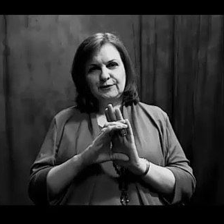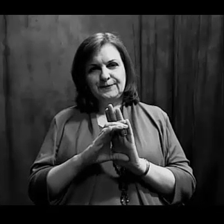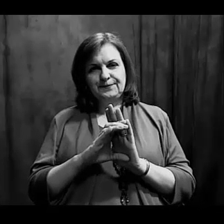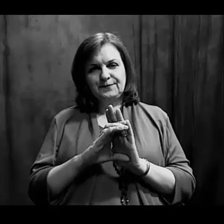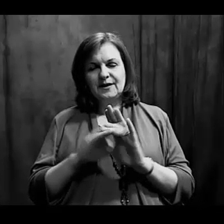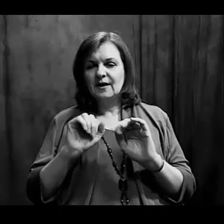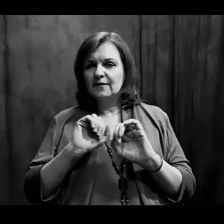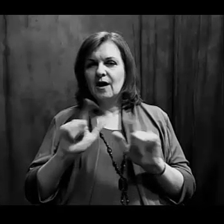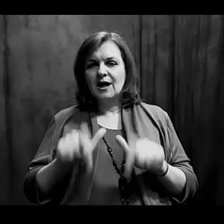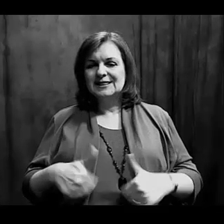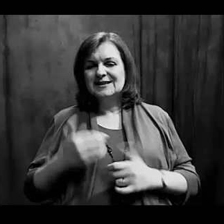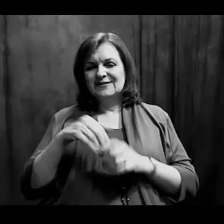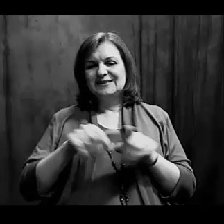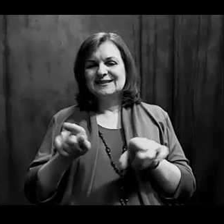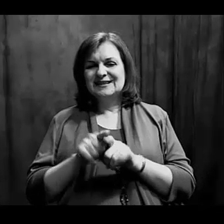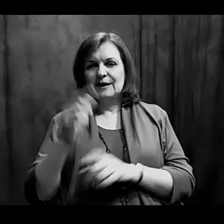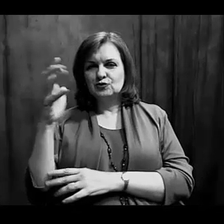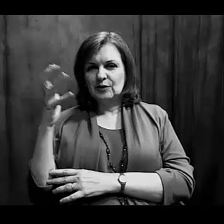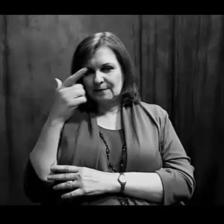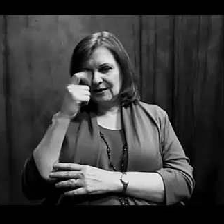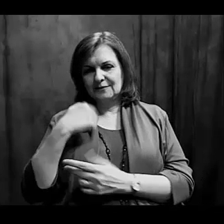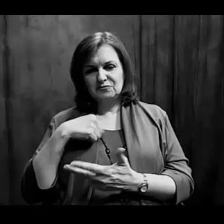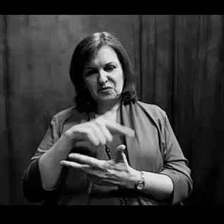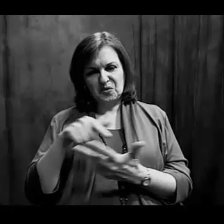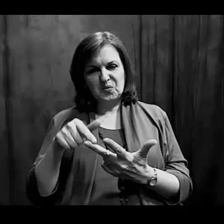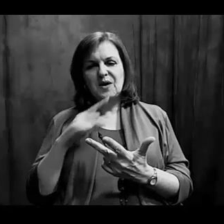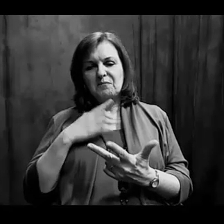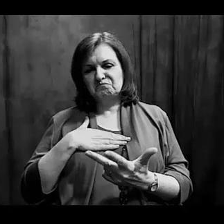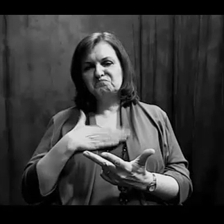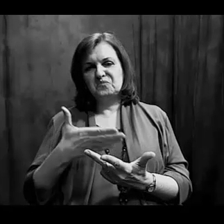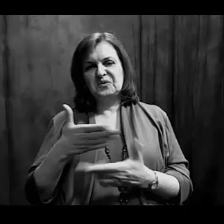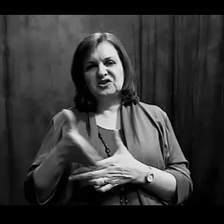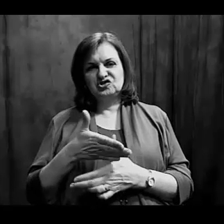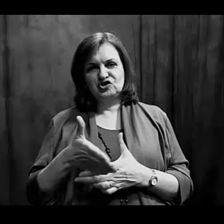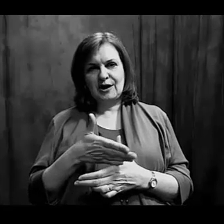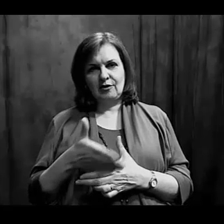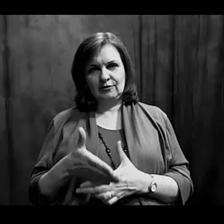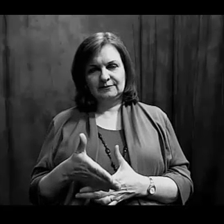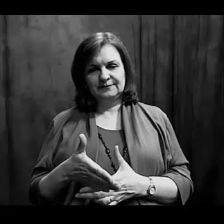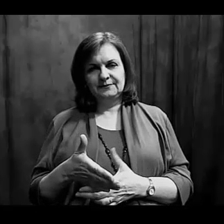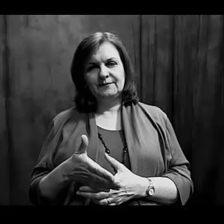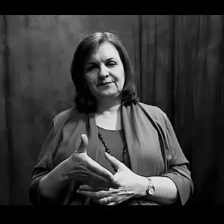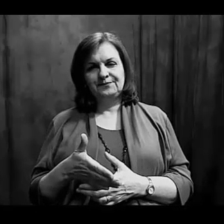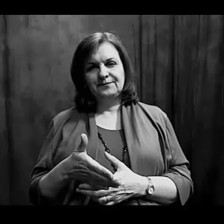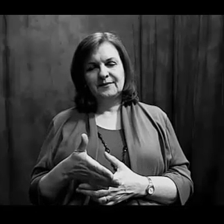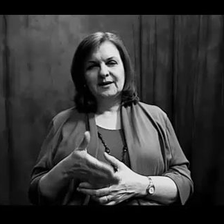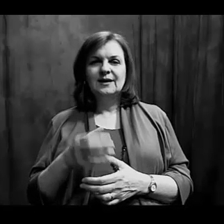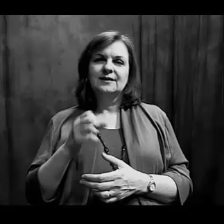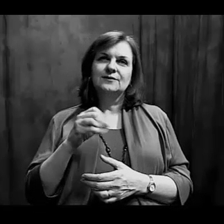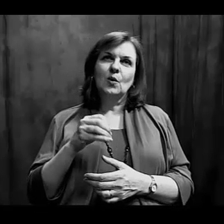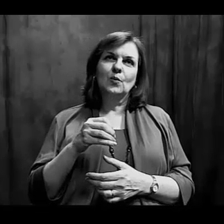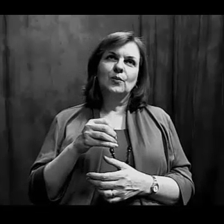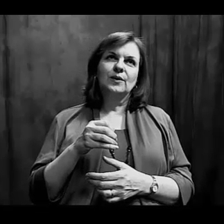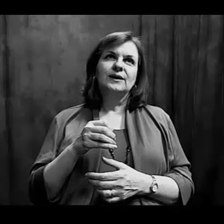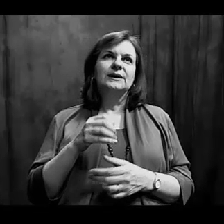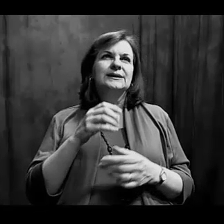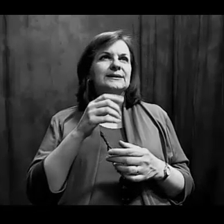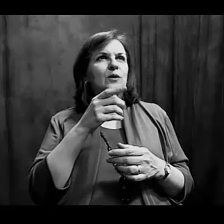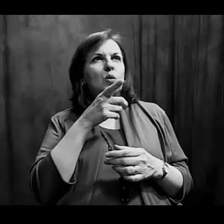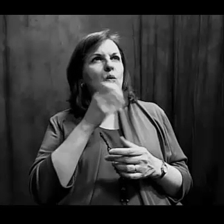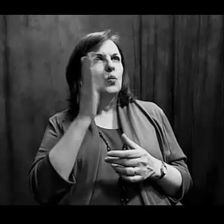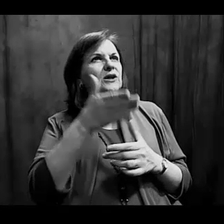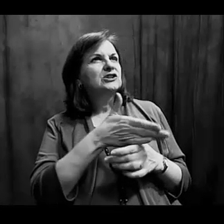different warblers here. They'll all inhabit the same tree because they're willing to share. So it really becomes a game